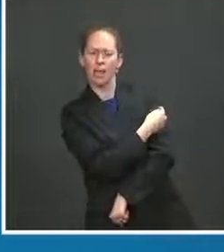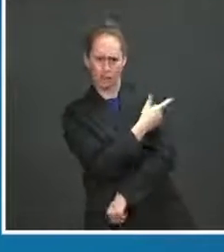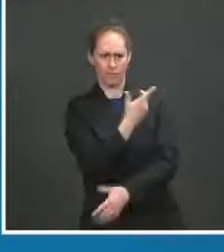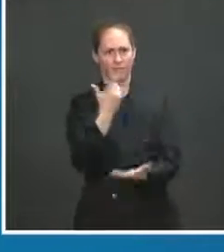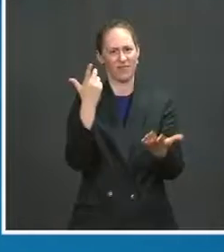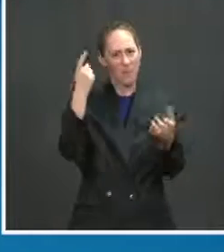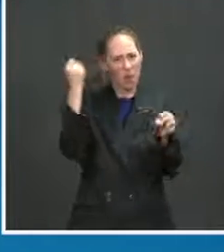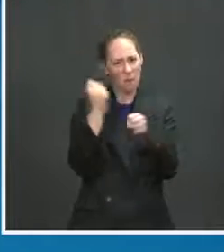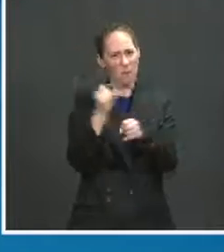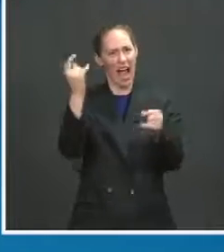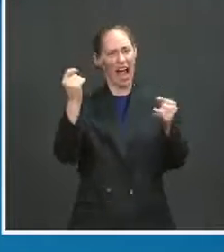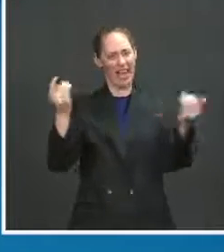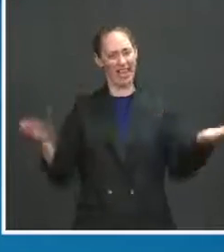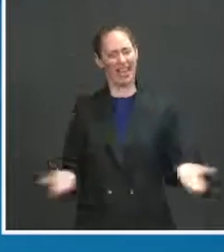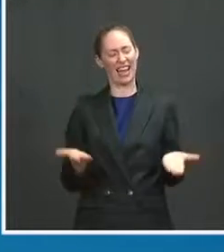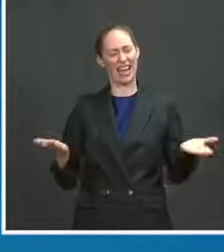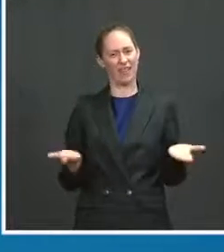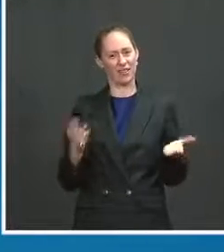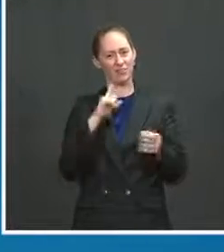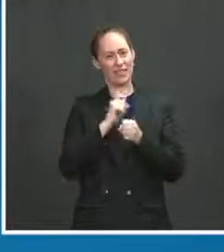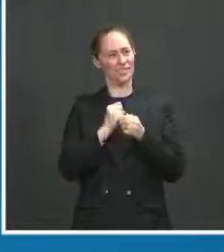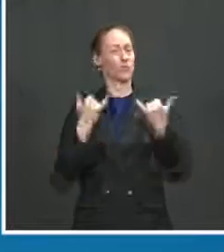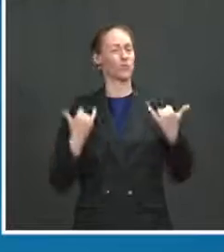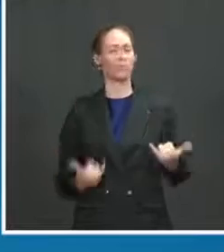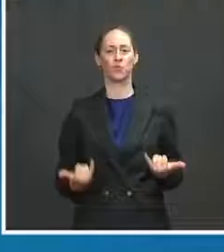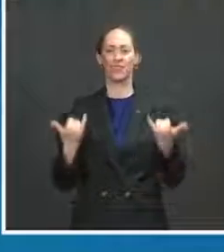to this day.